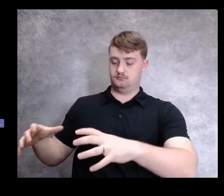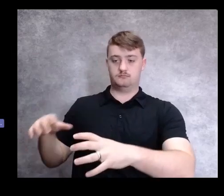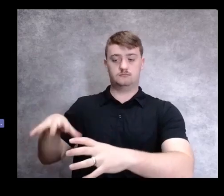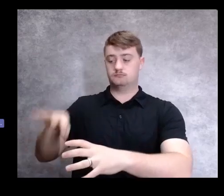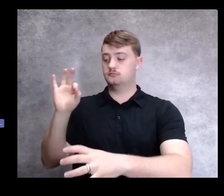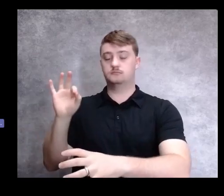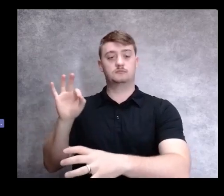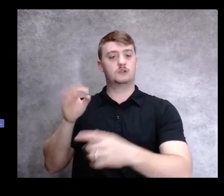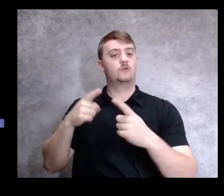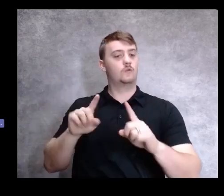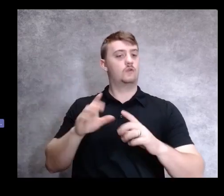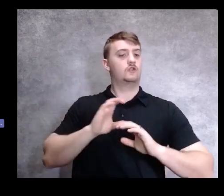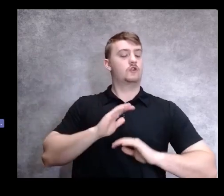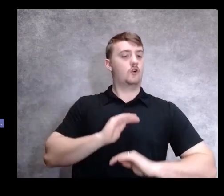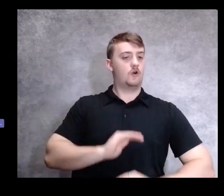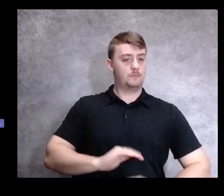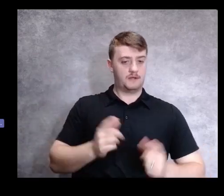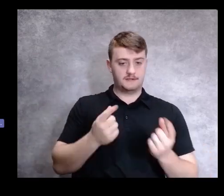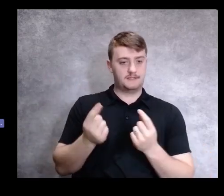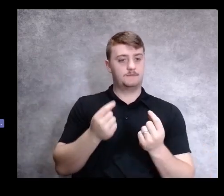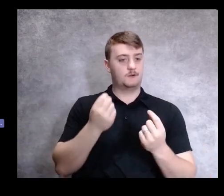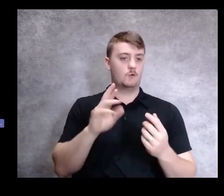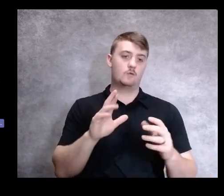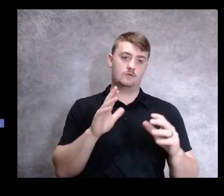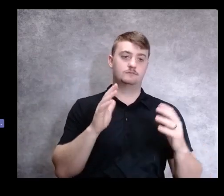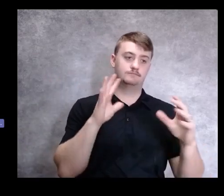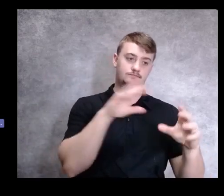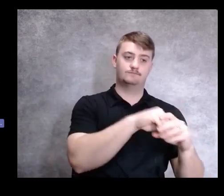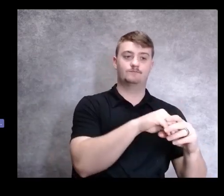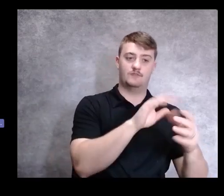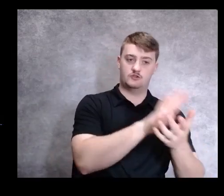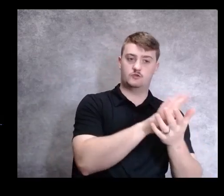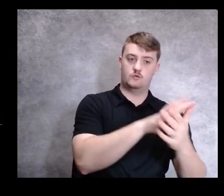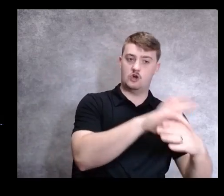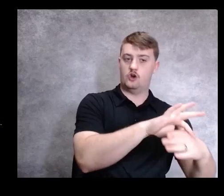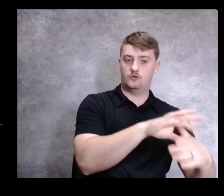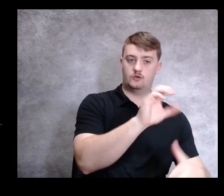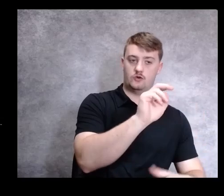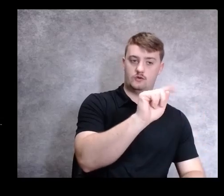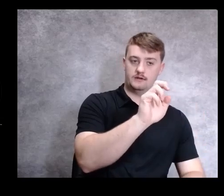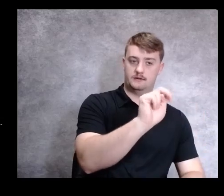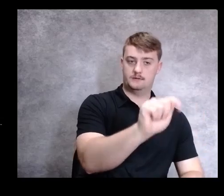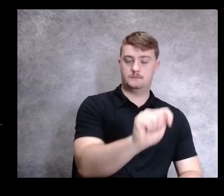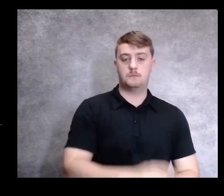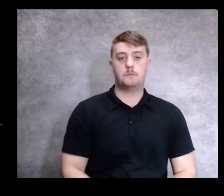activity throughout the day or incorporated into academic content.